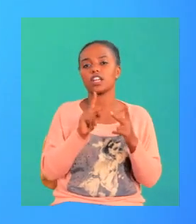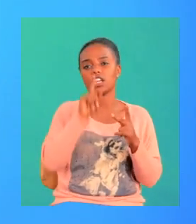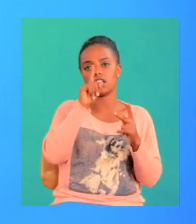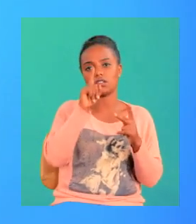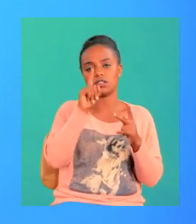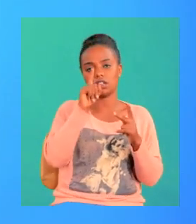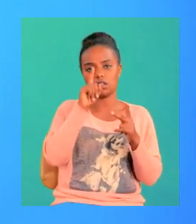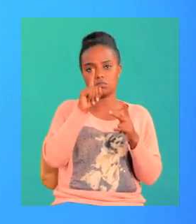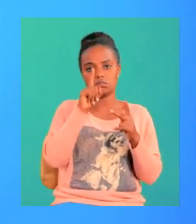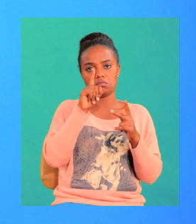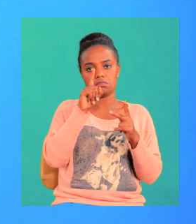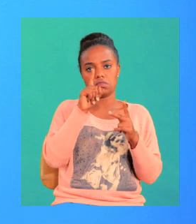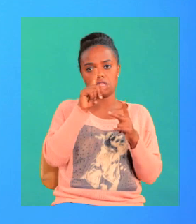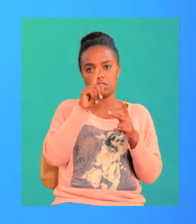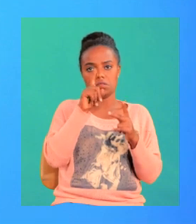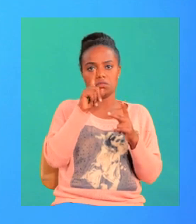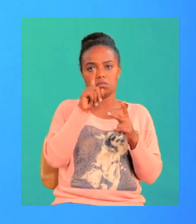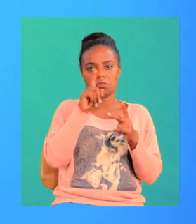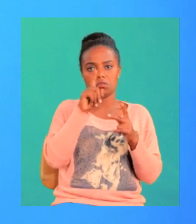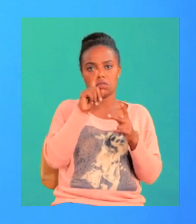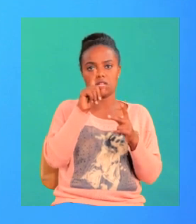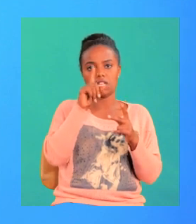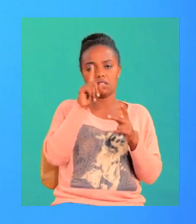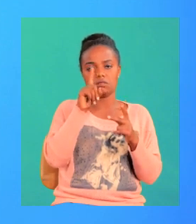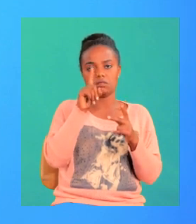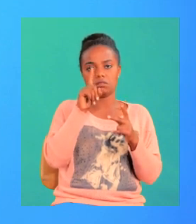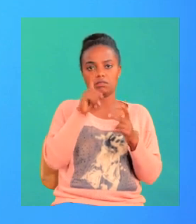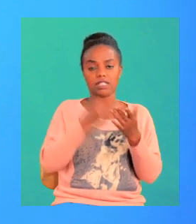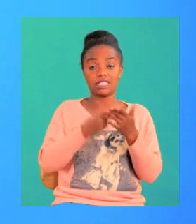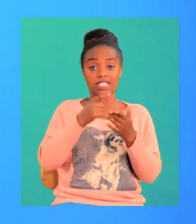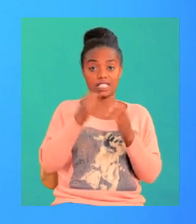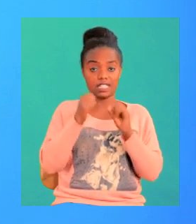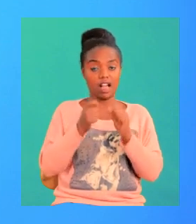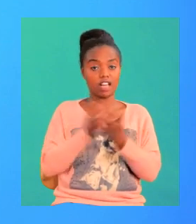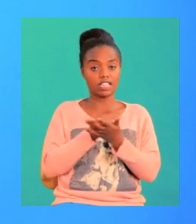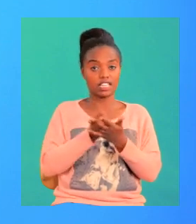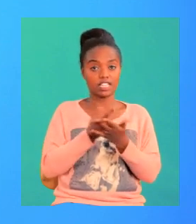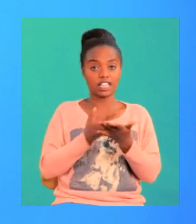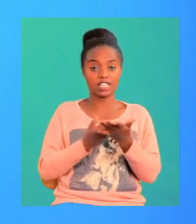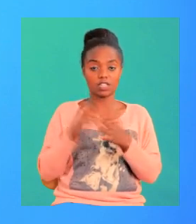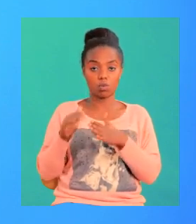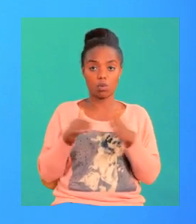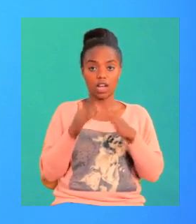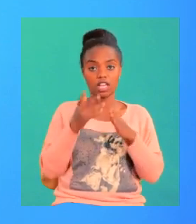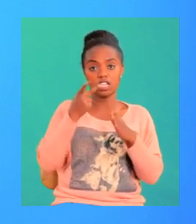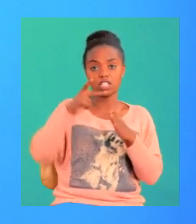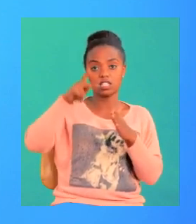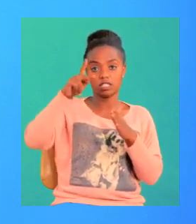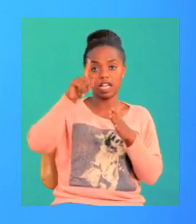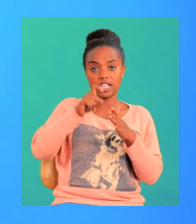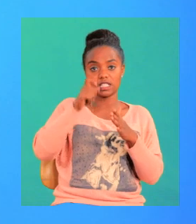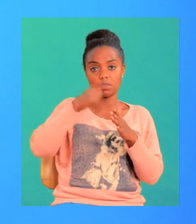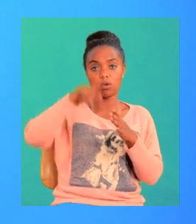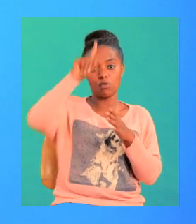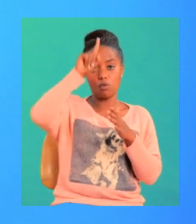to f of x times f of y. But this one can be written in this form, x the power of 1 over 2. So it's a